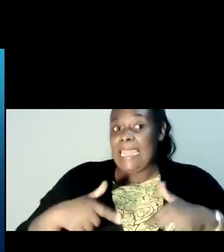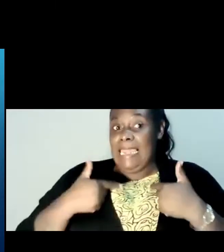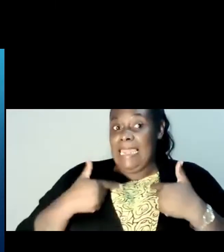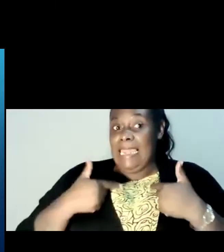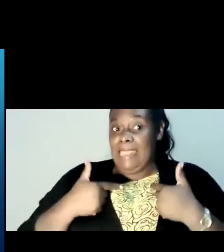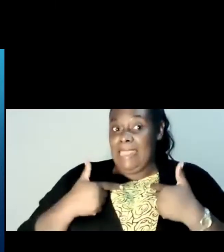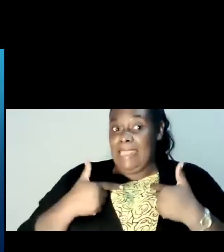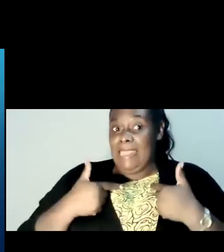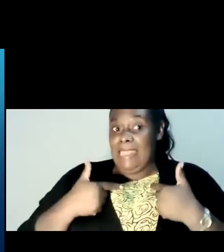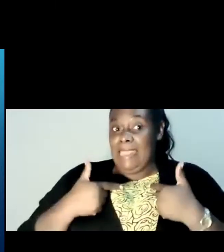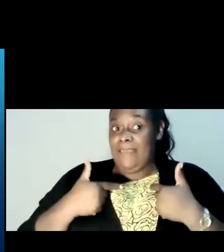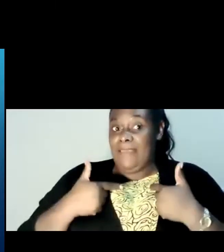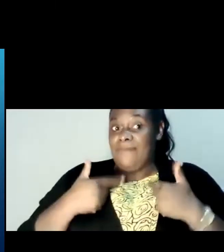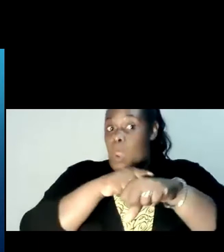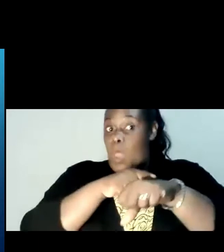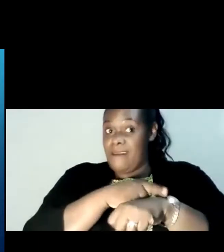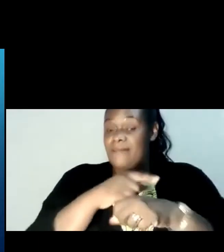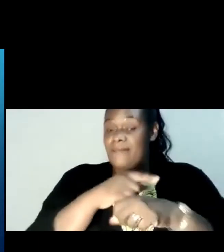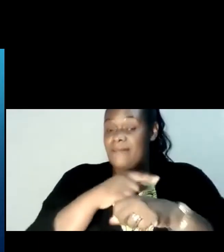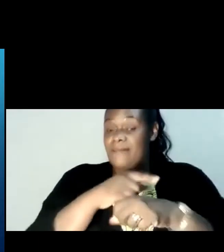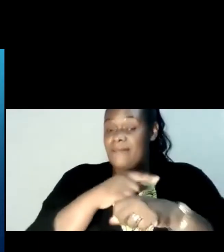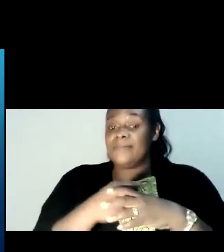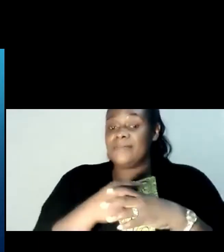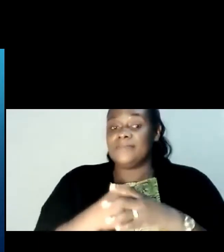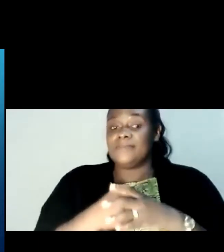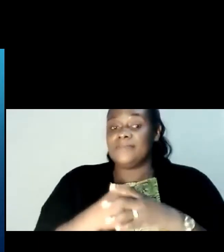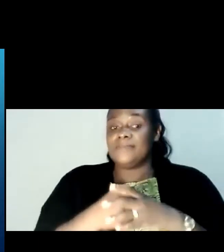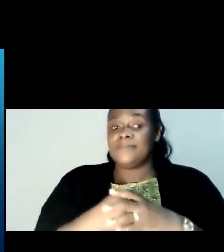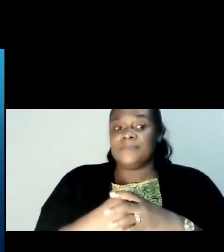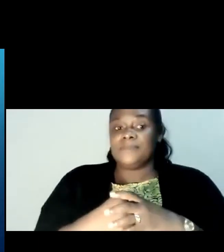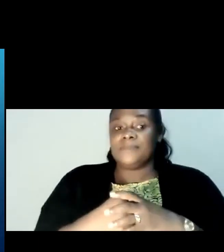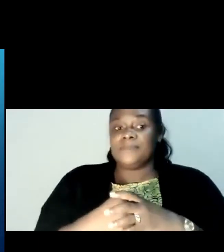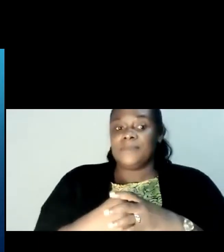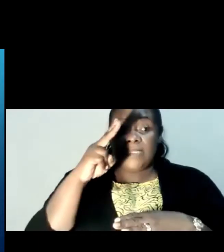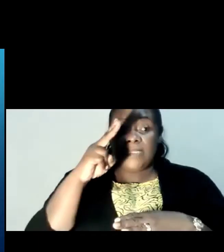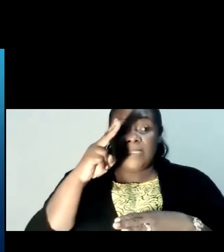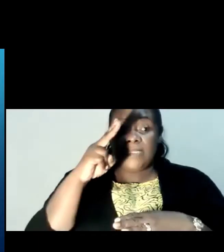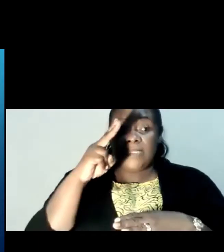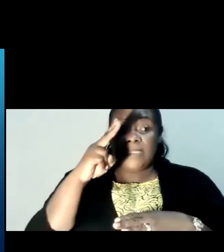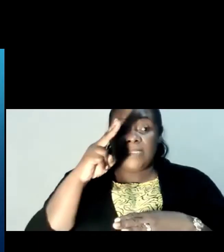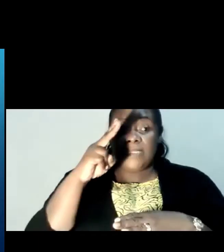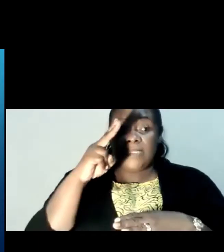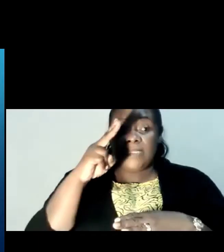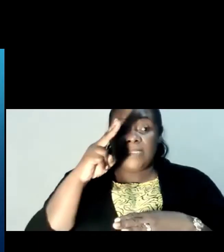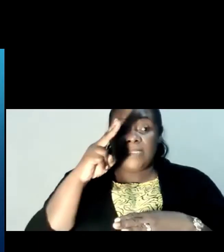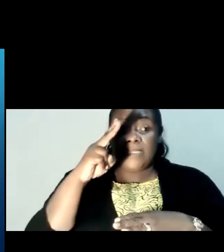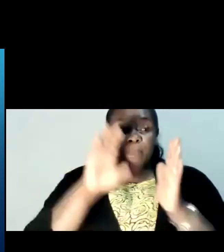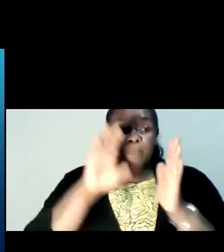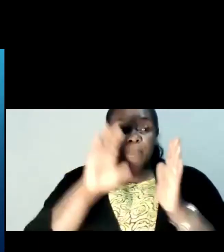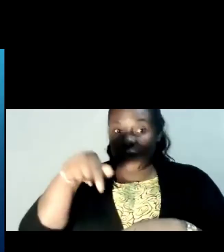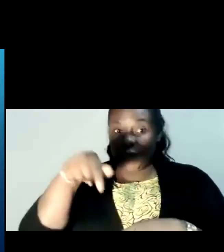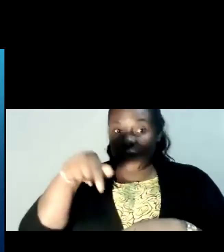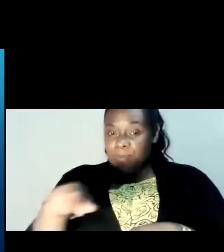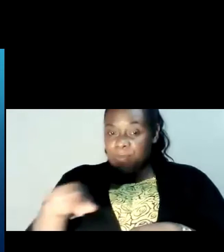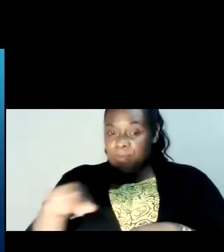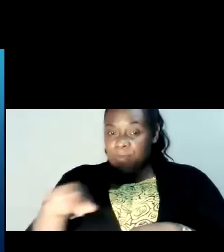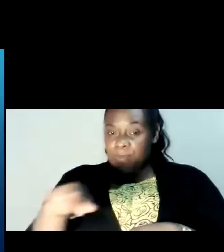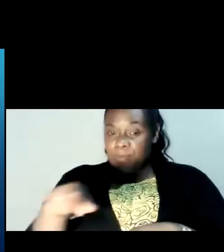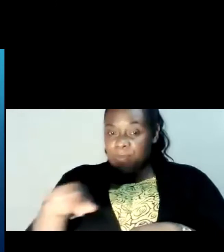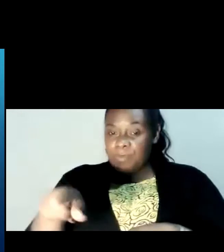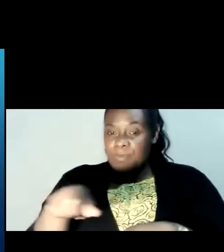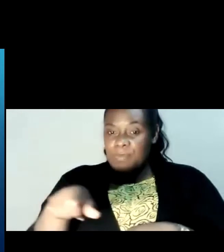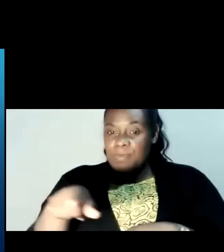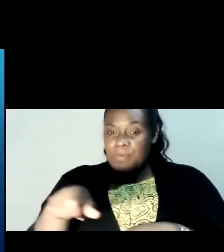And if we look at the pictures at the bottom of the screen, would we prefer